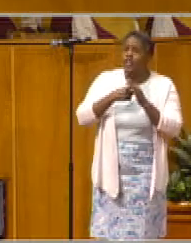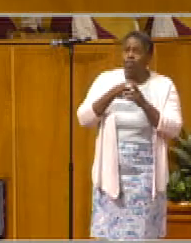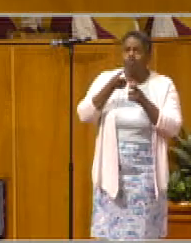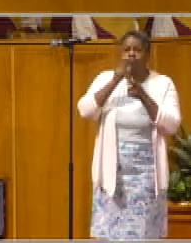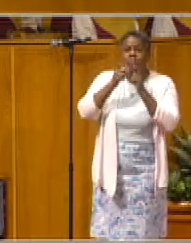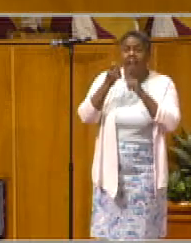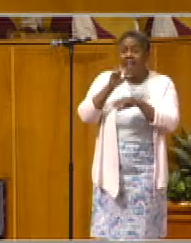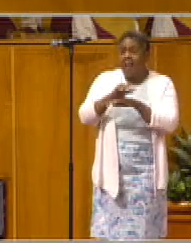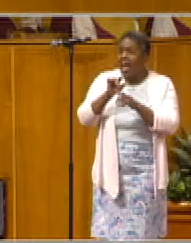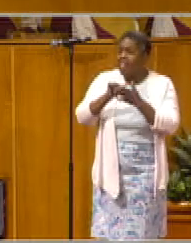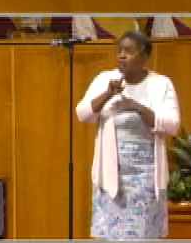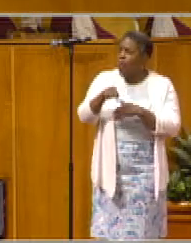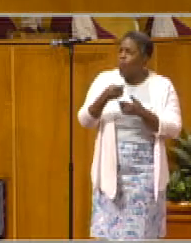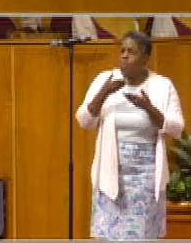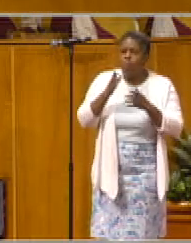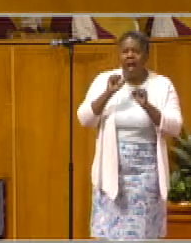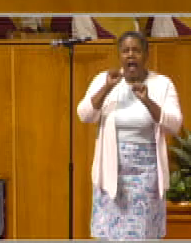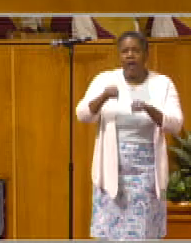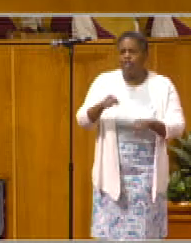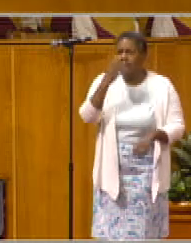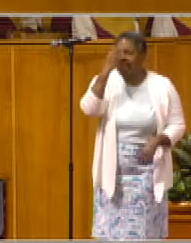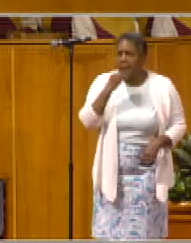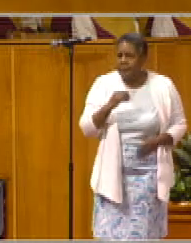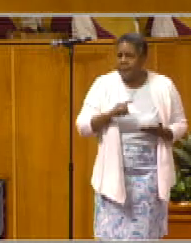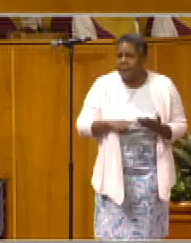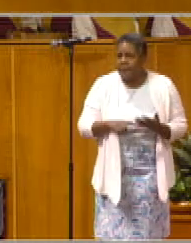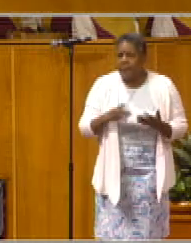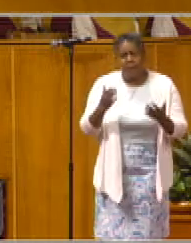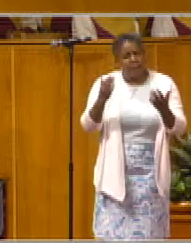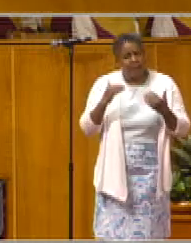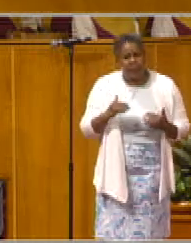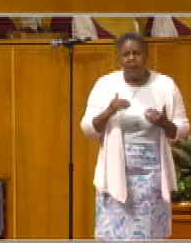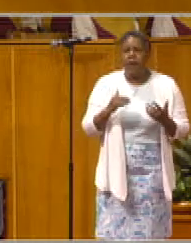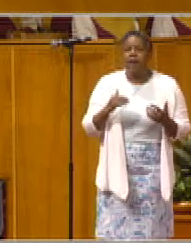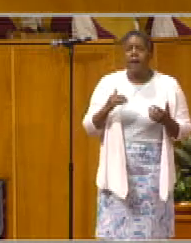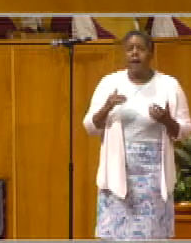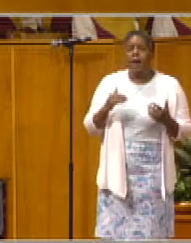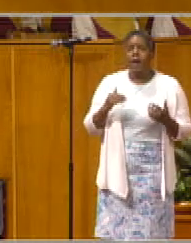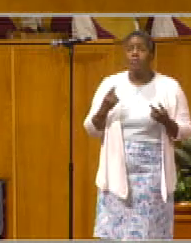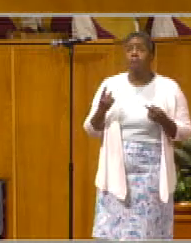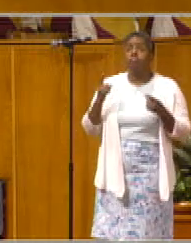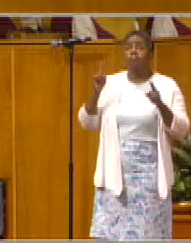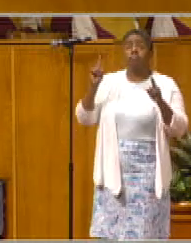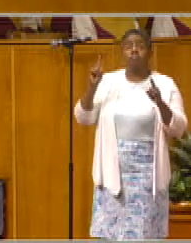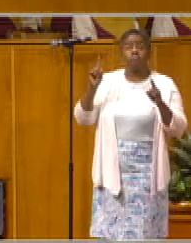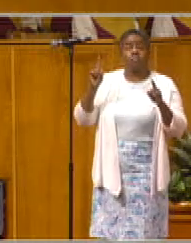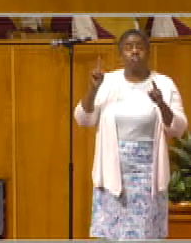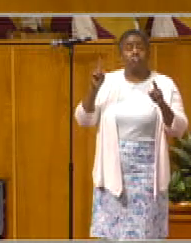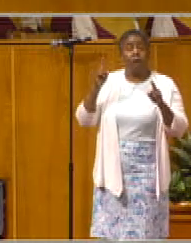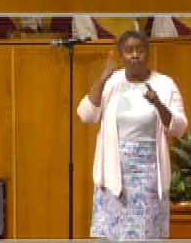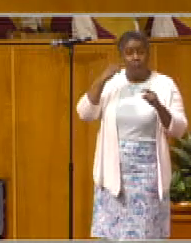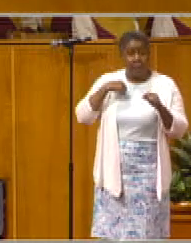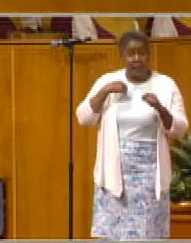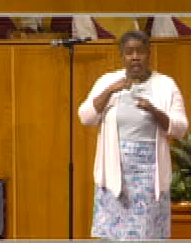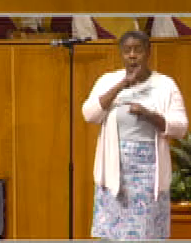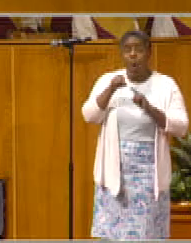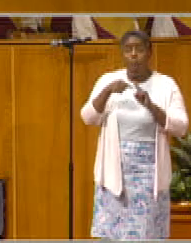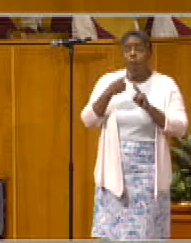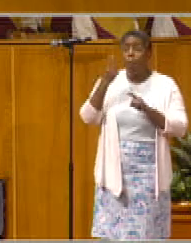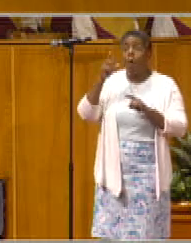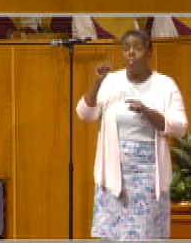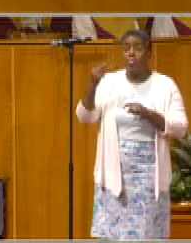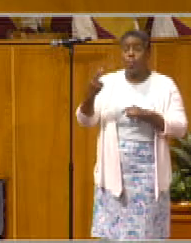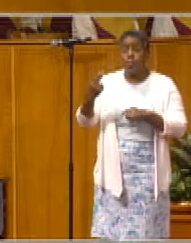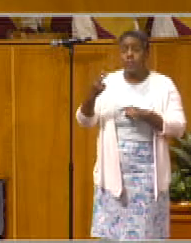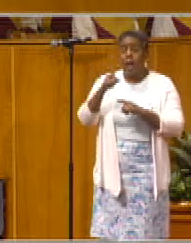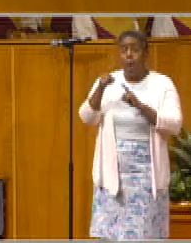at night because that's the only way I could go to sleep. And a breakthrough for me came. One Thursday at